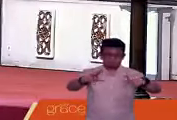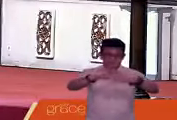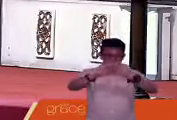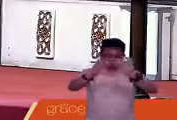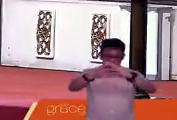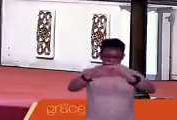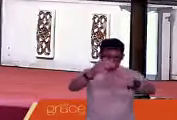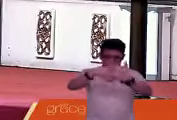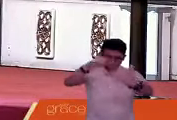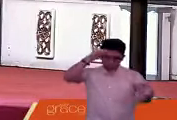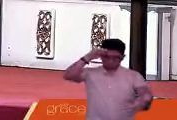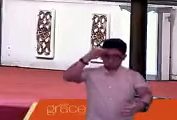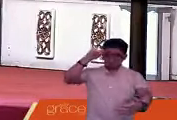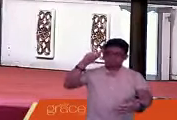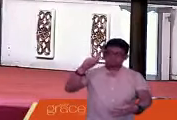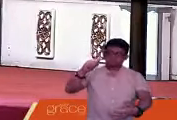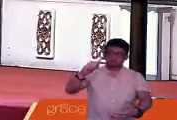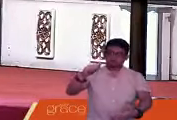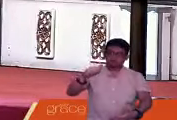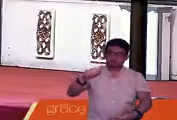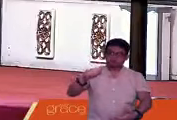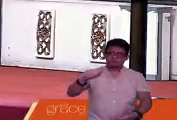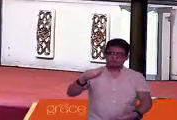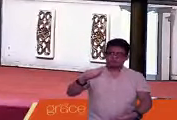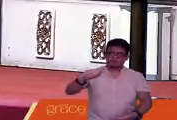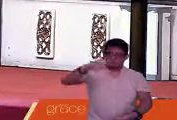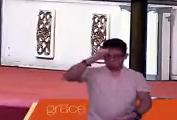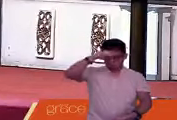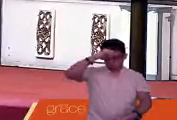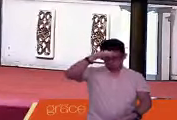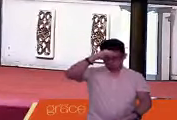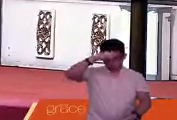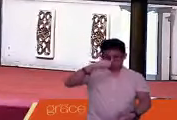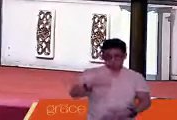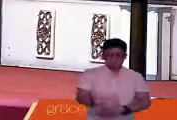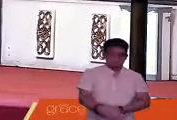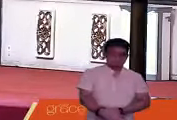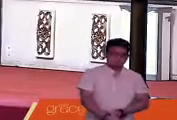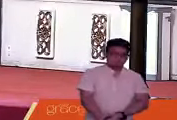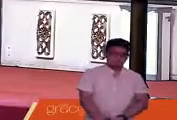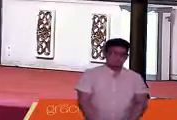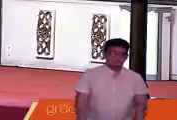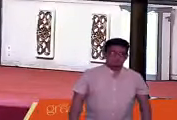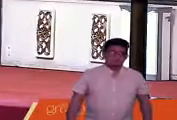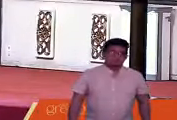ang istorya ni Solomon, First King. Chapter 3, verse 5 and 14.